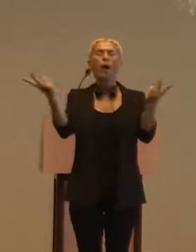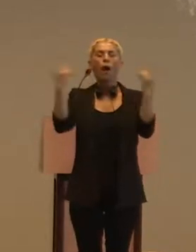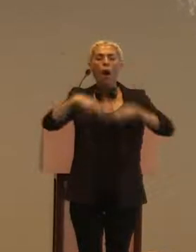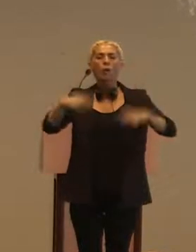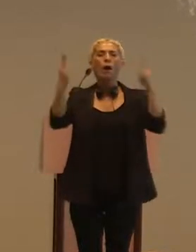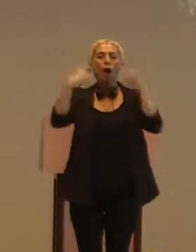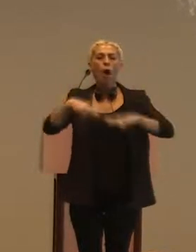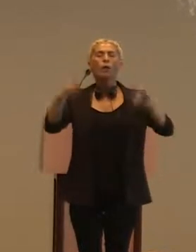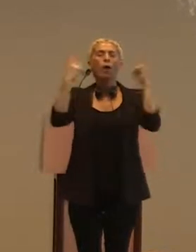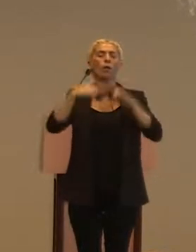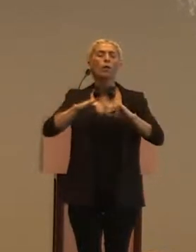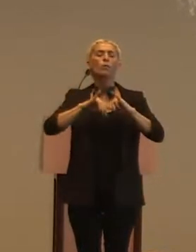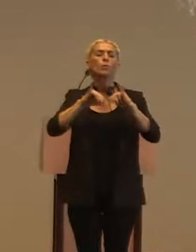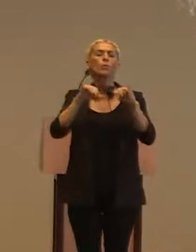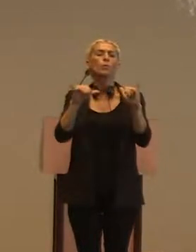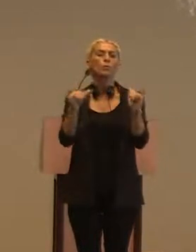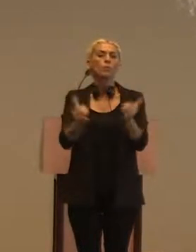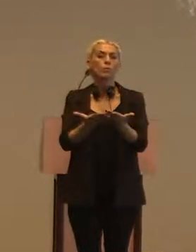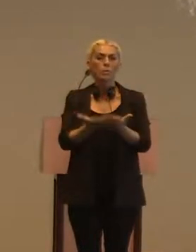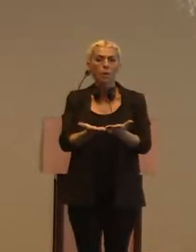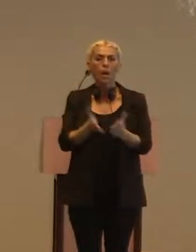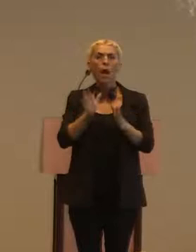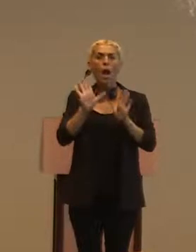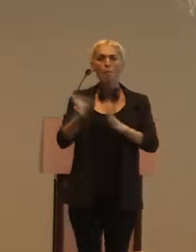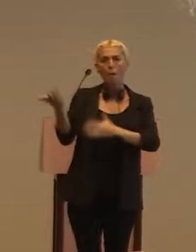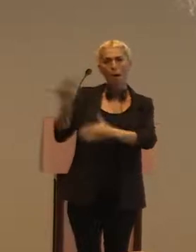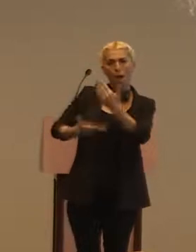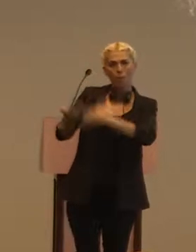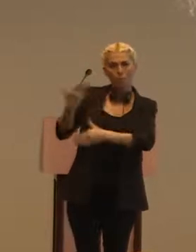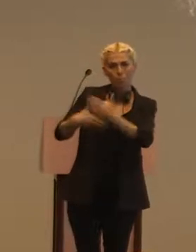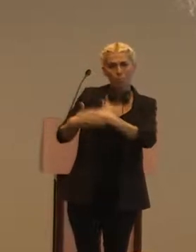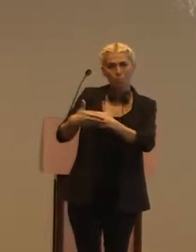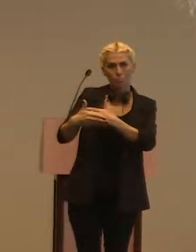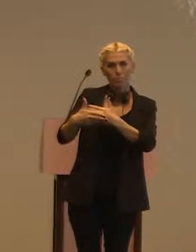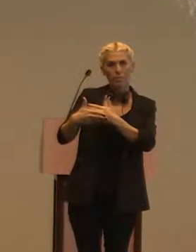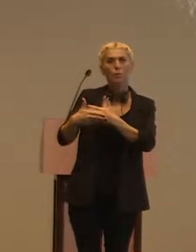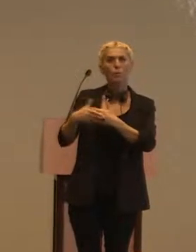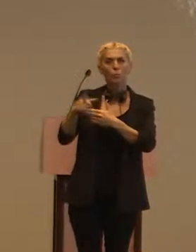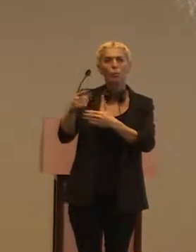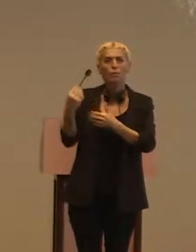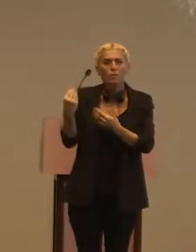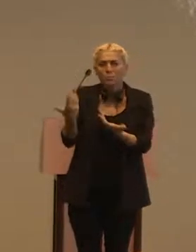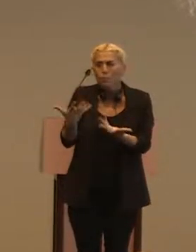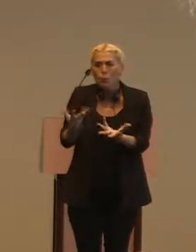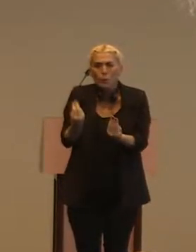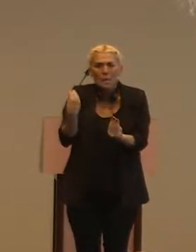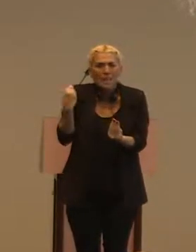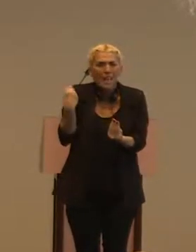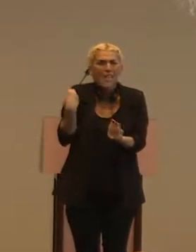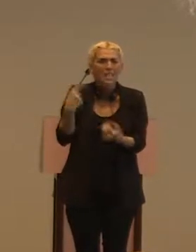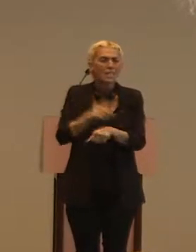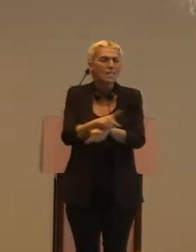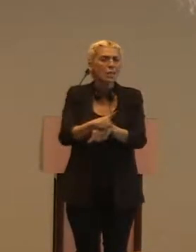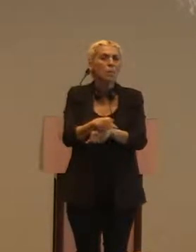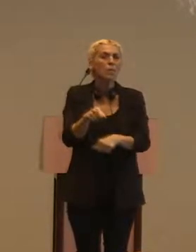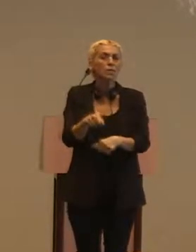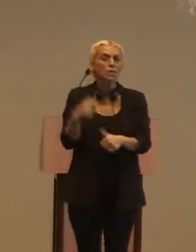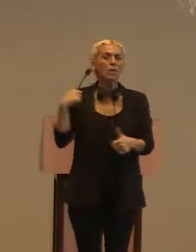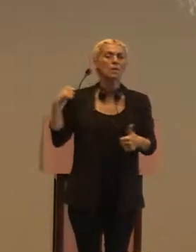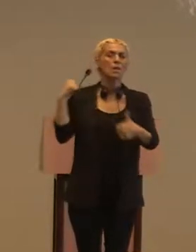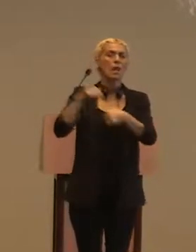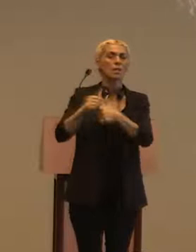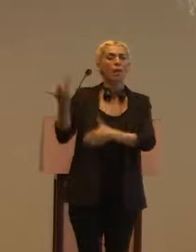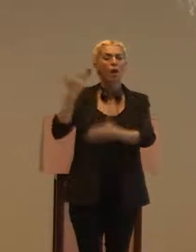every conversation ended with a crying fit because it's all very